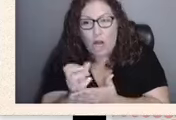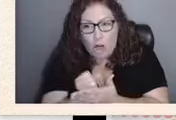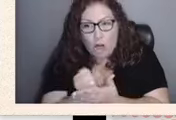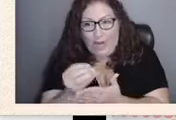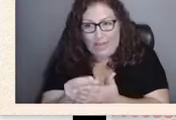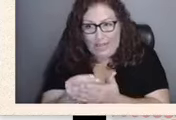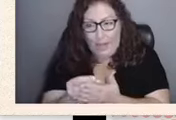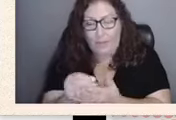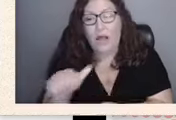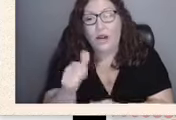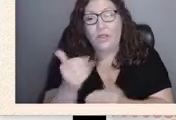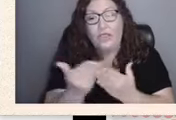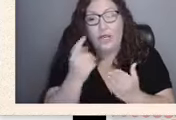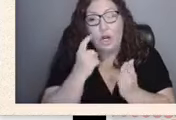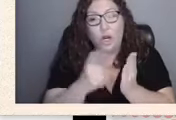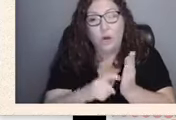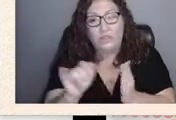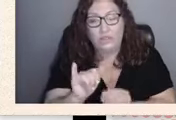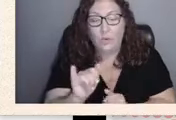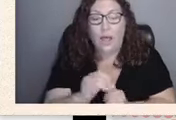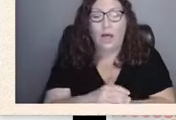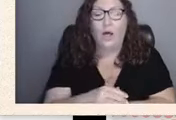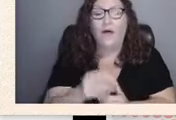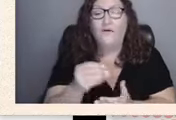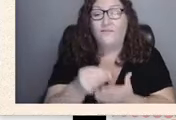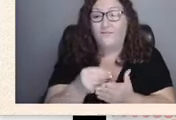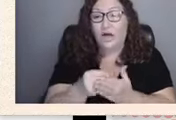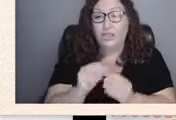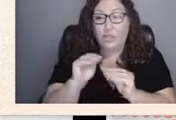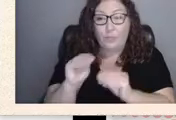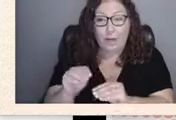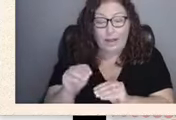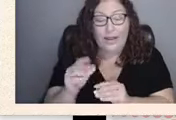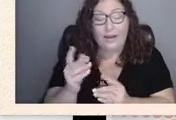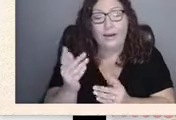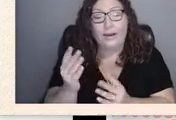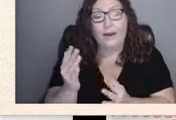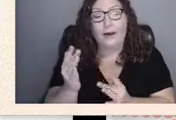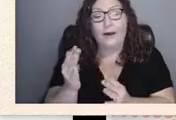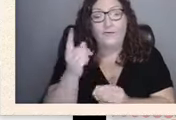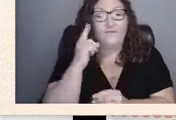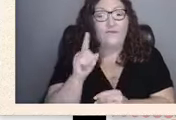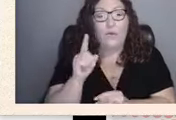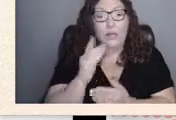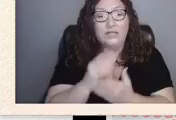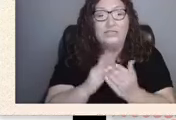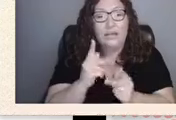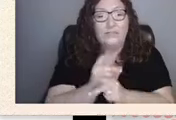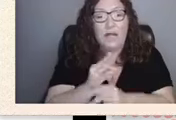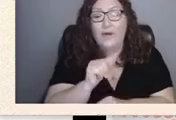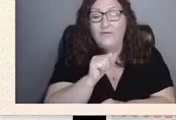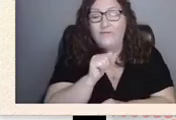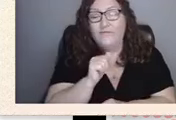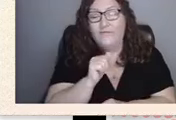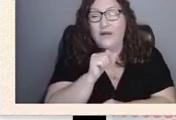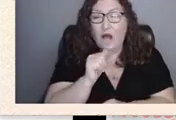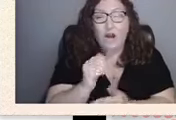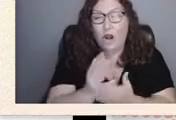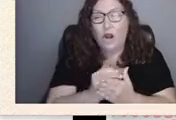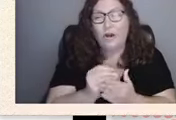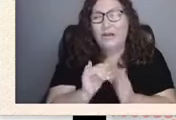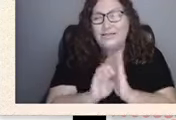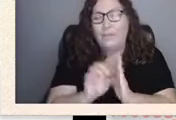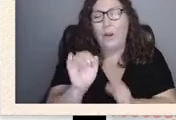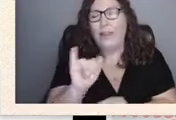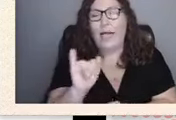notice as well is that funds are put in for sometimes in unearned instances. For example, let's say